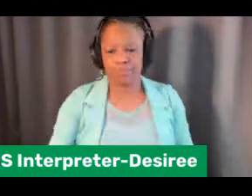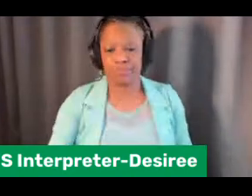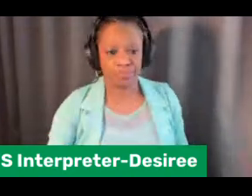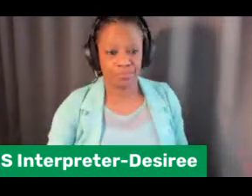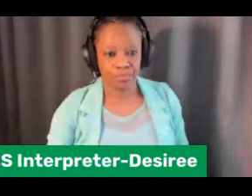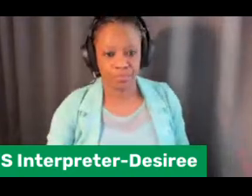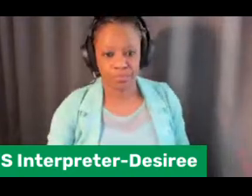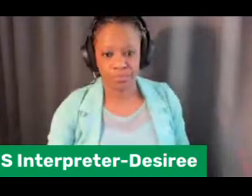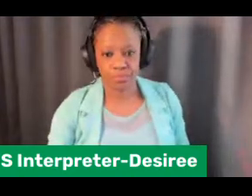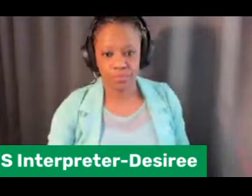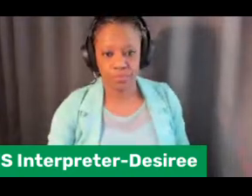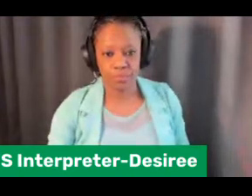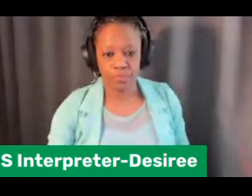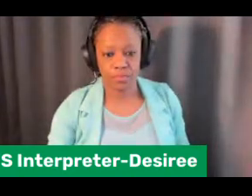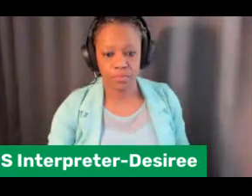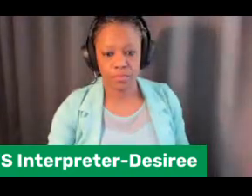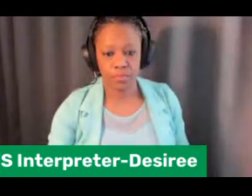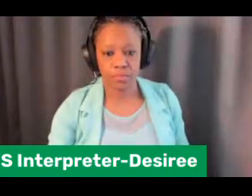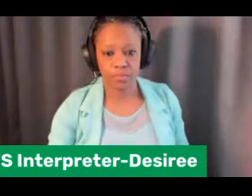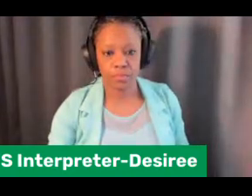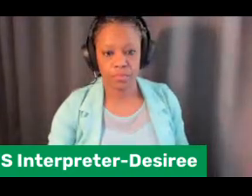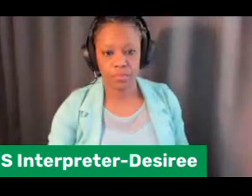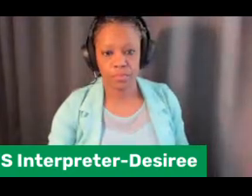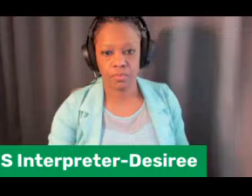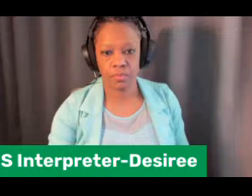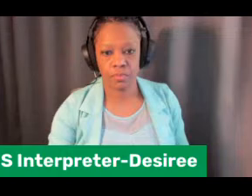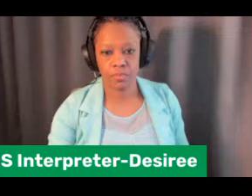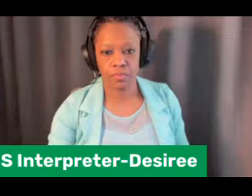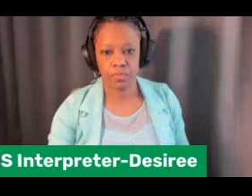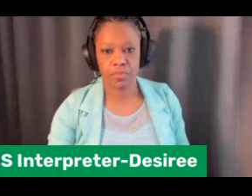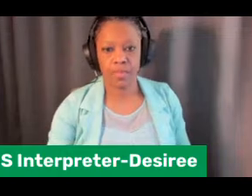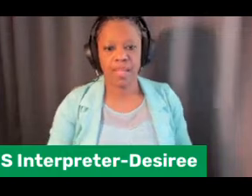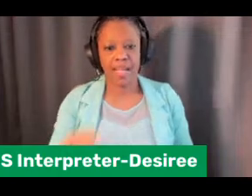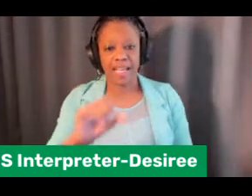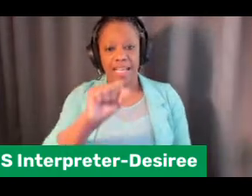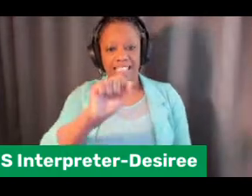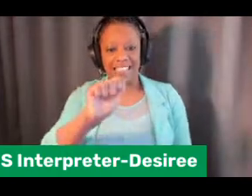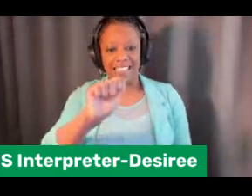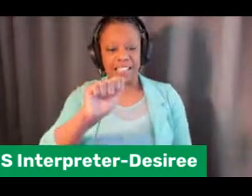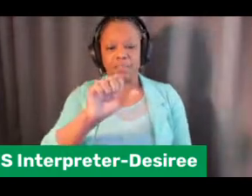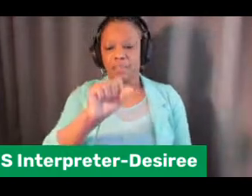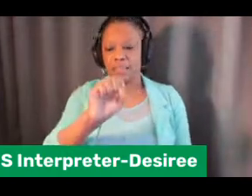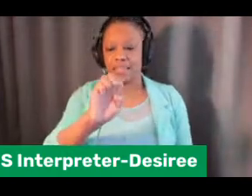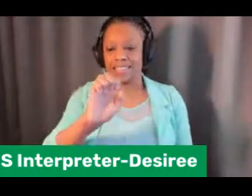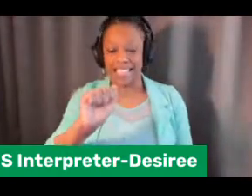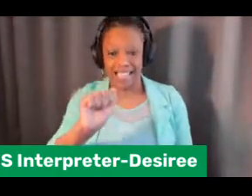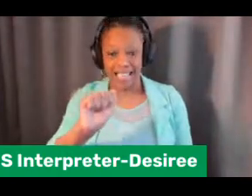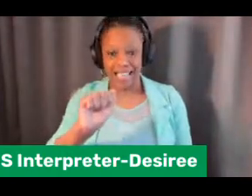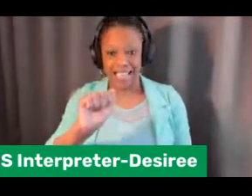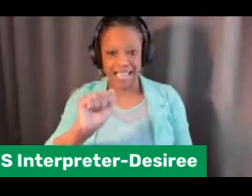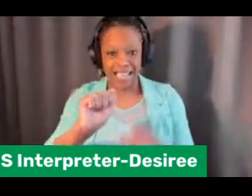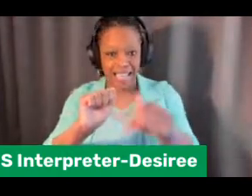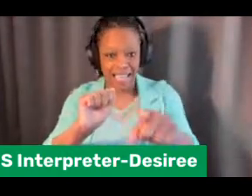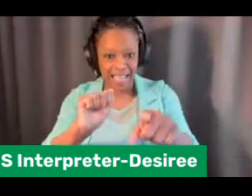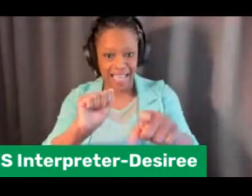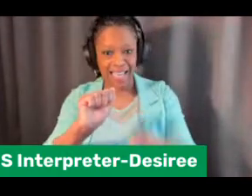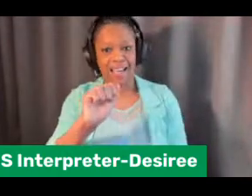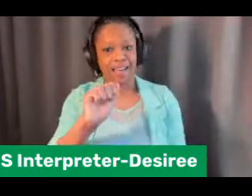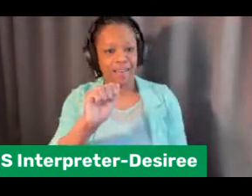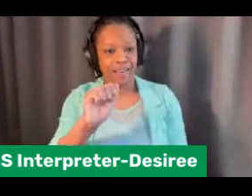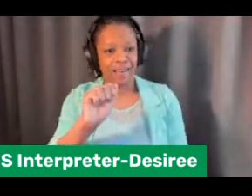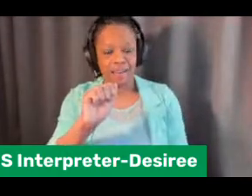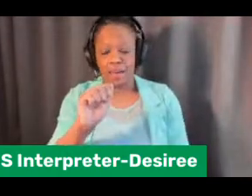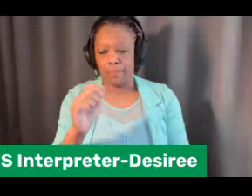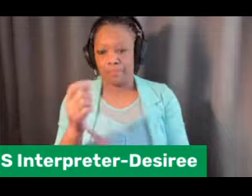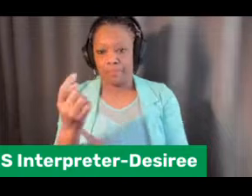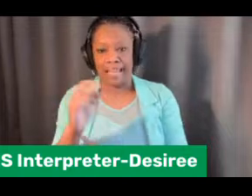I oftentimes ask people, what's happening here? And they are a little confused and they don't know. And actually, what's happening here is